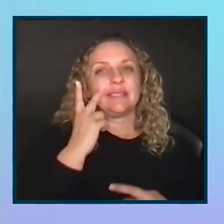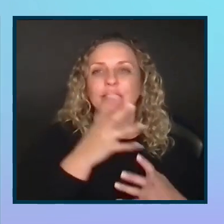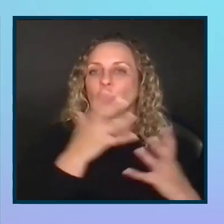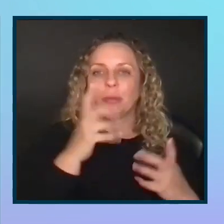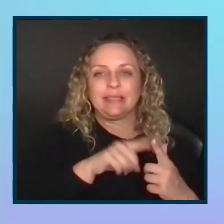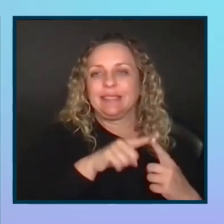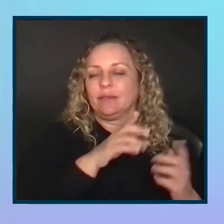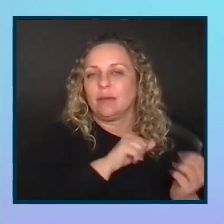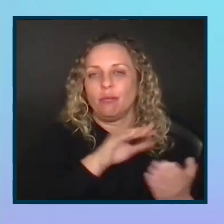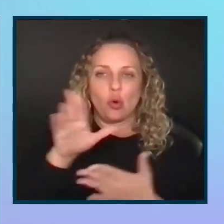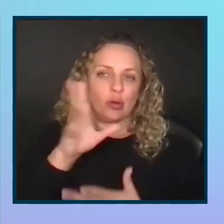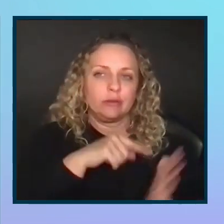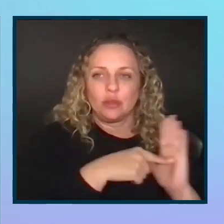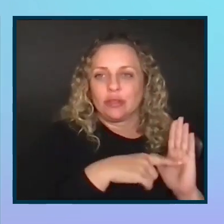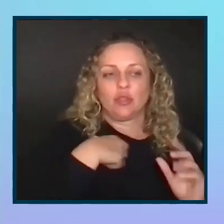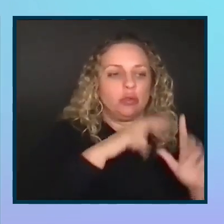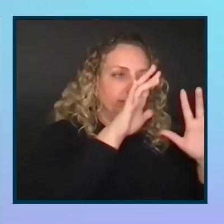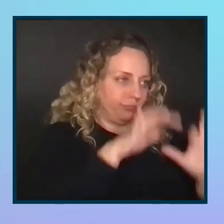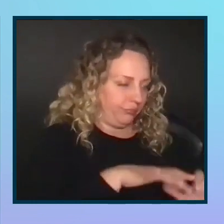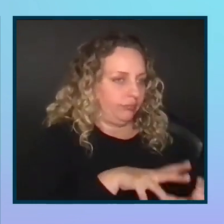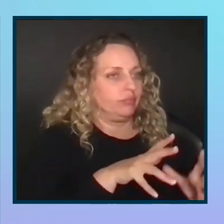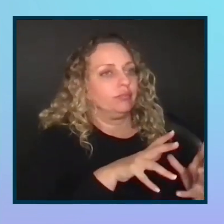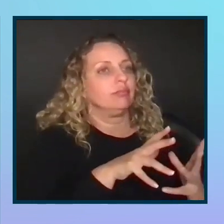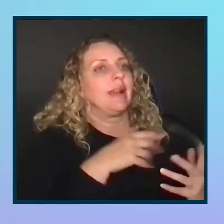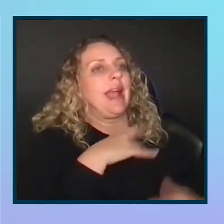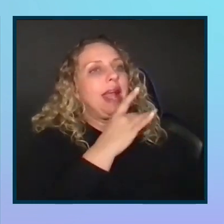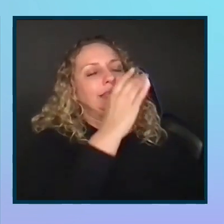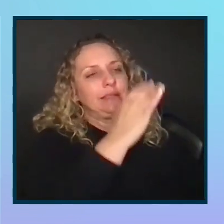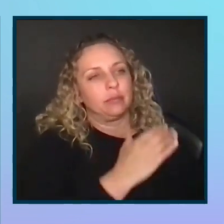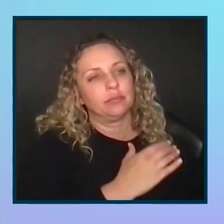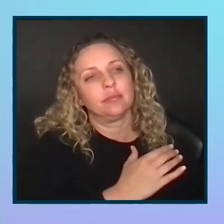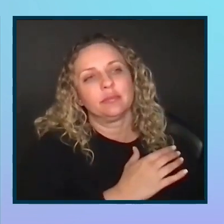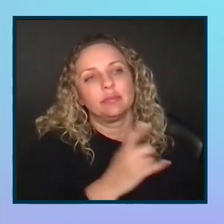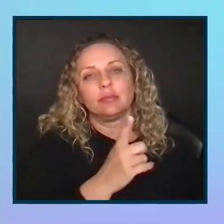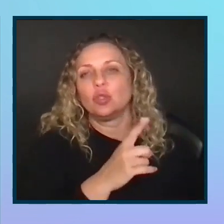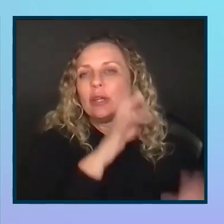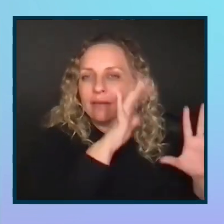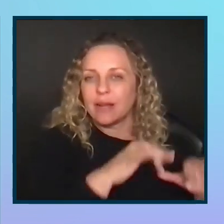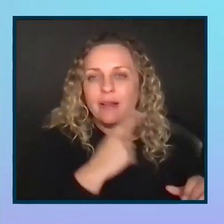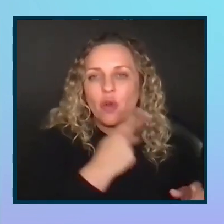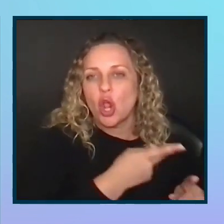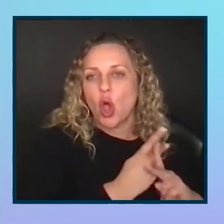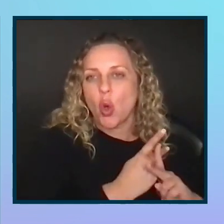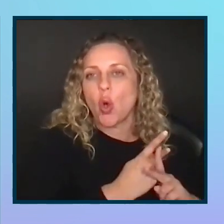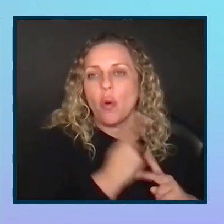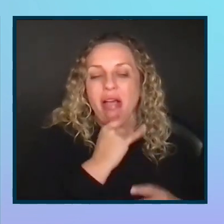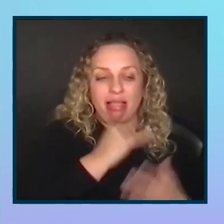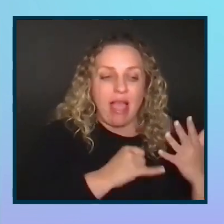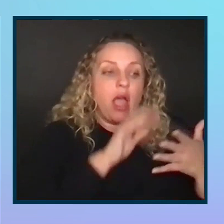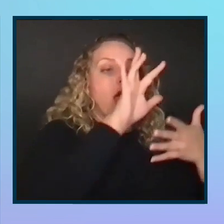different ways. So say you're after a form that has 8 steps and you're filling out for like a loan. When you get to that last